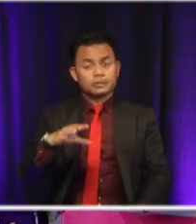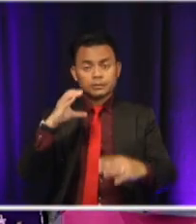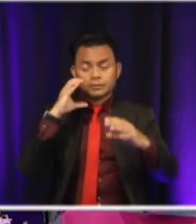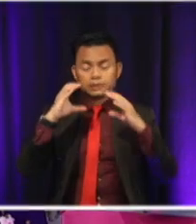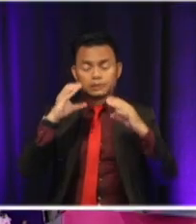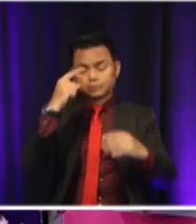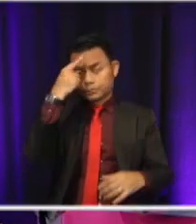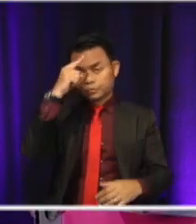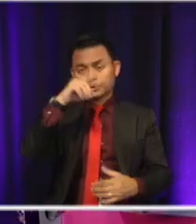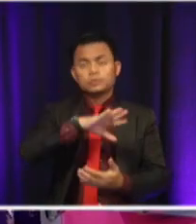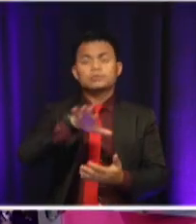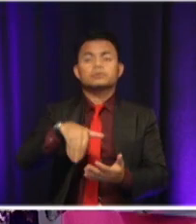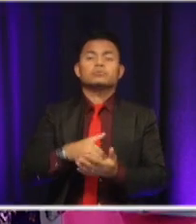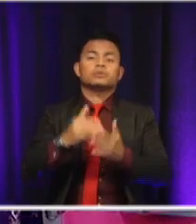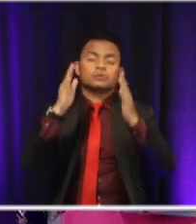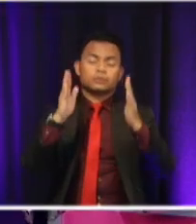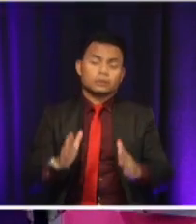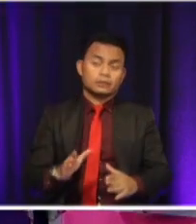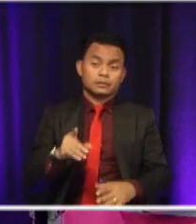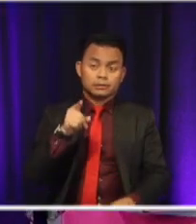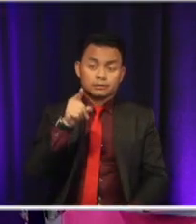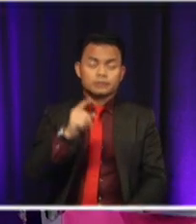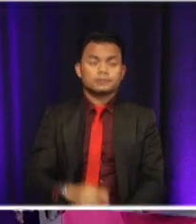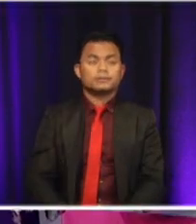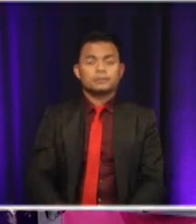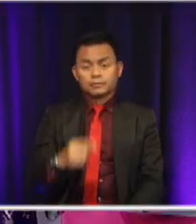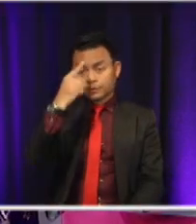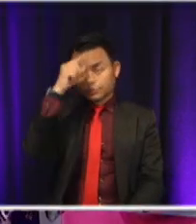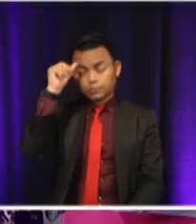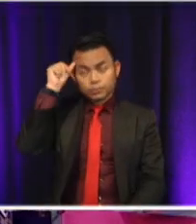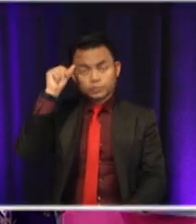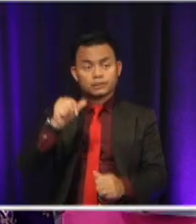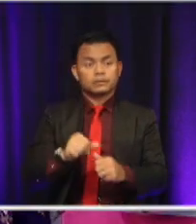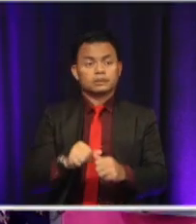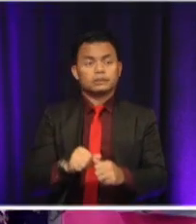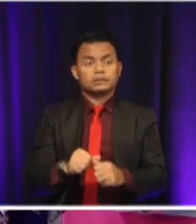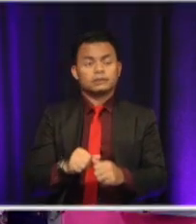out there, please remember when you are